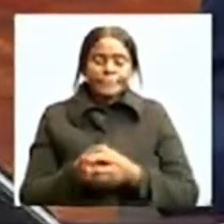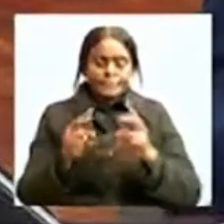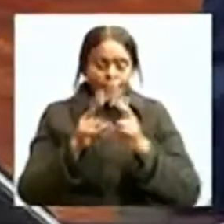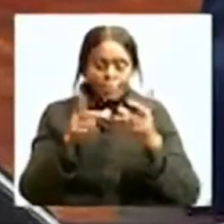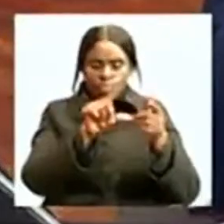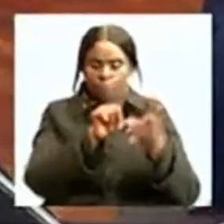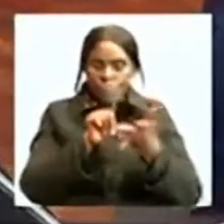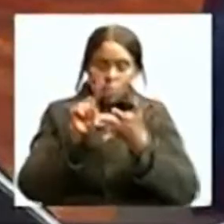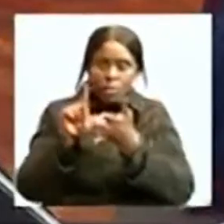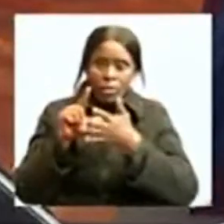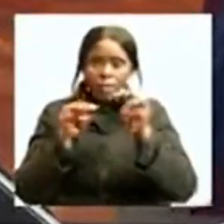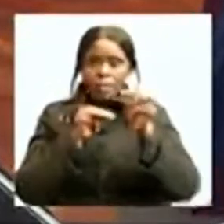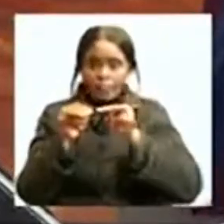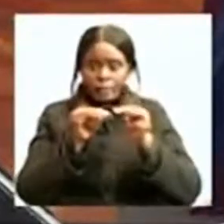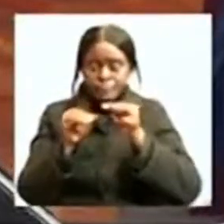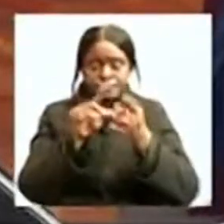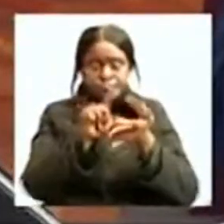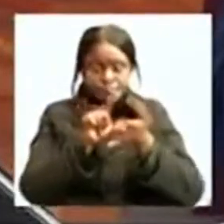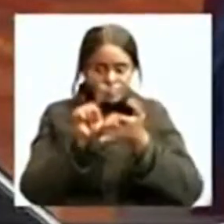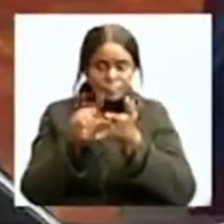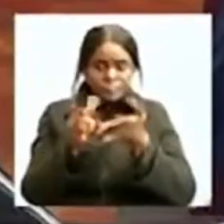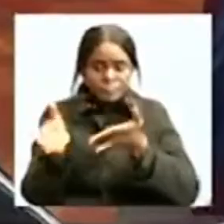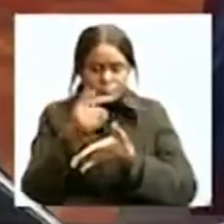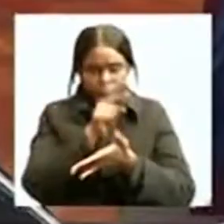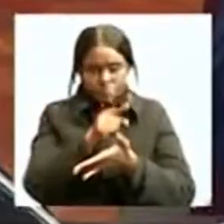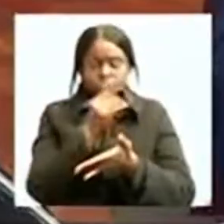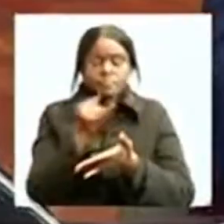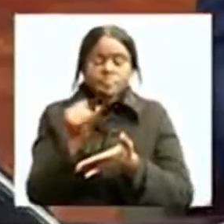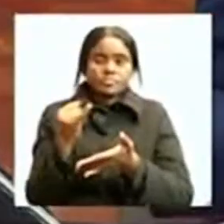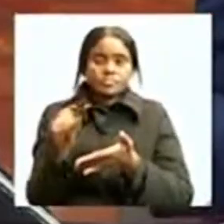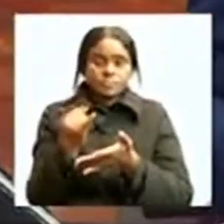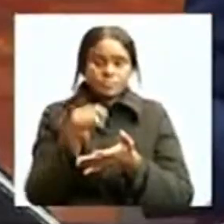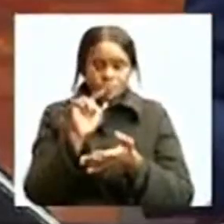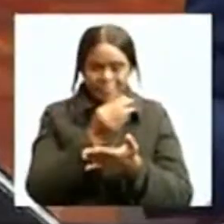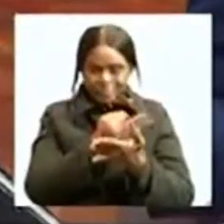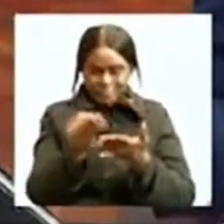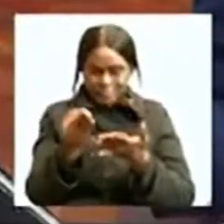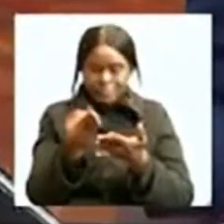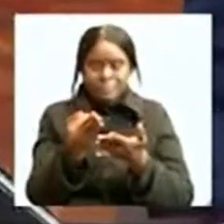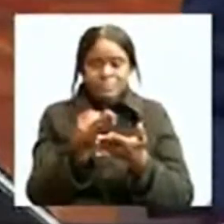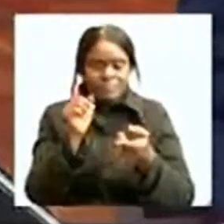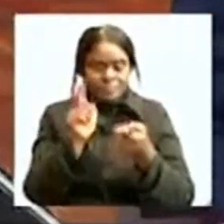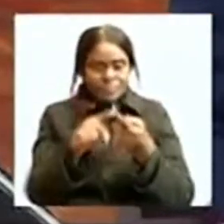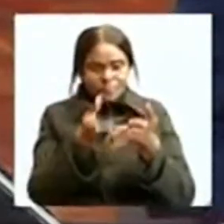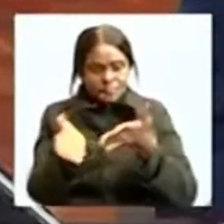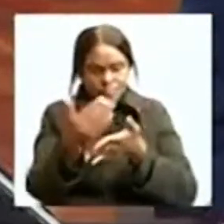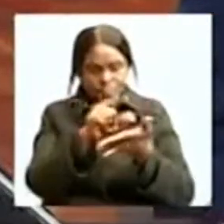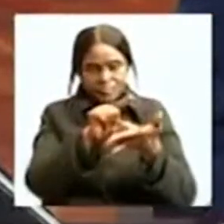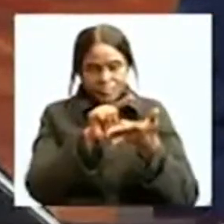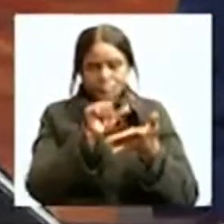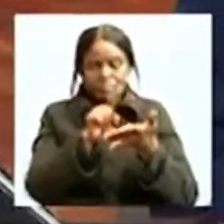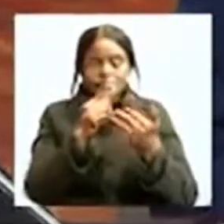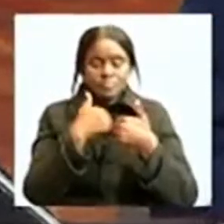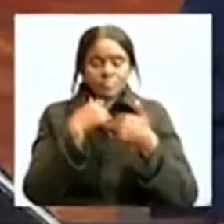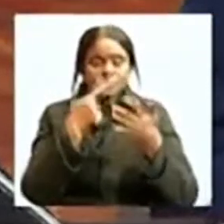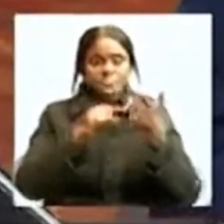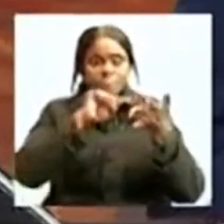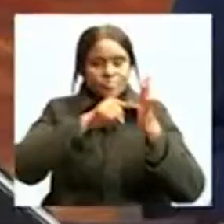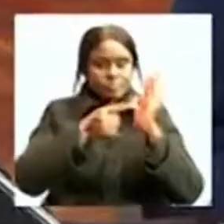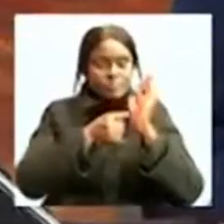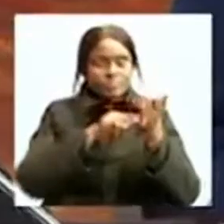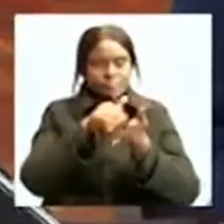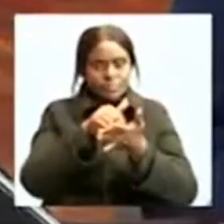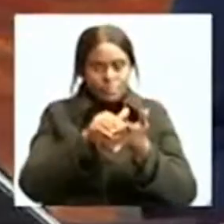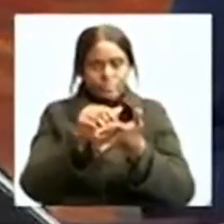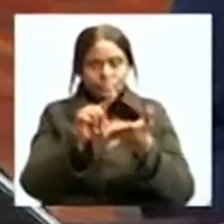Soft loan management, loan recovery issues. The failure to recover loans highlights weak